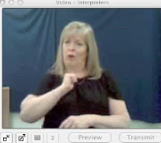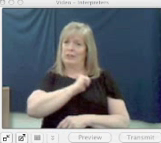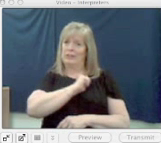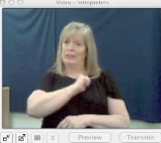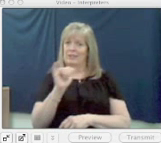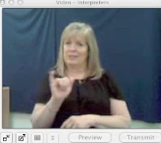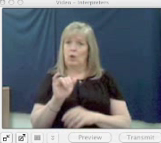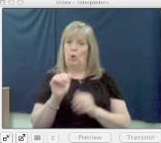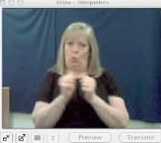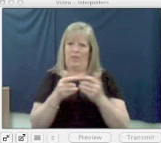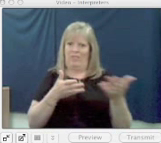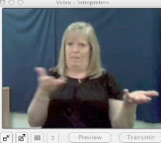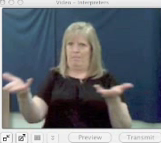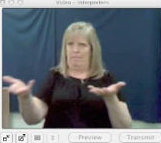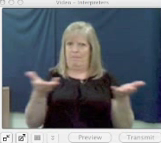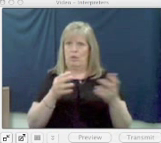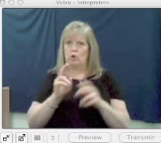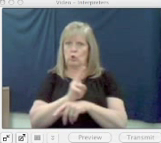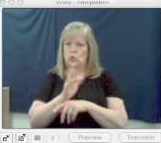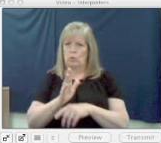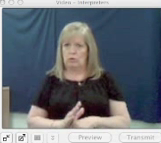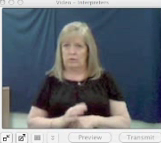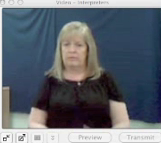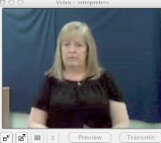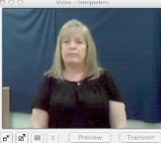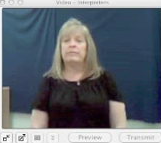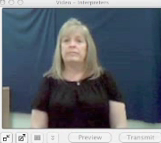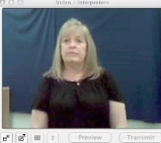with those consumers.